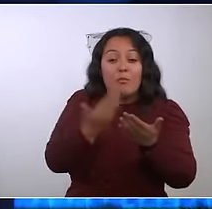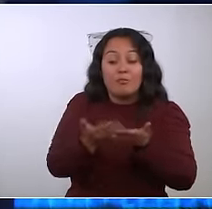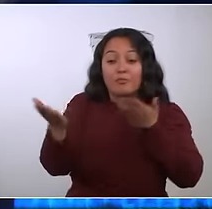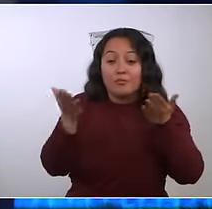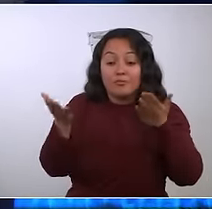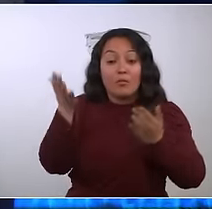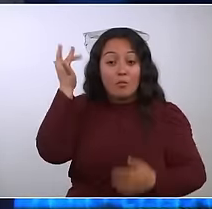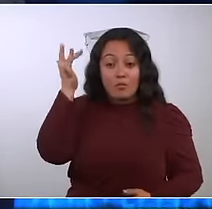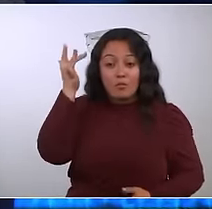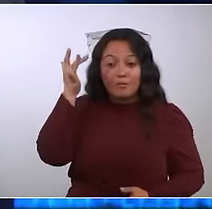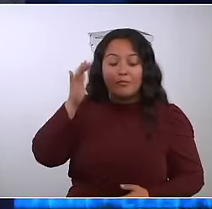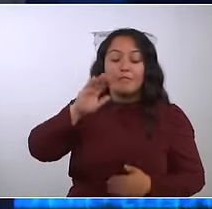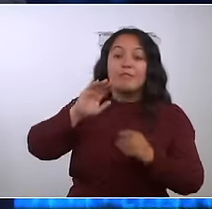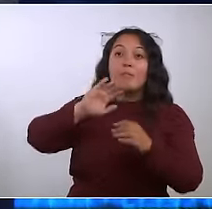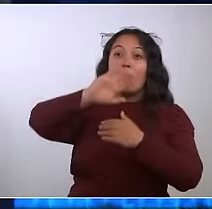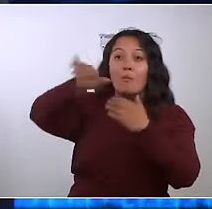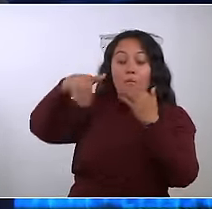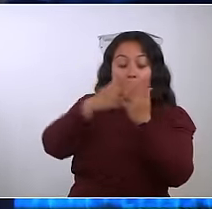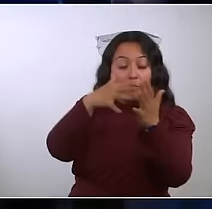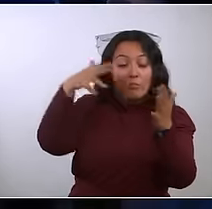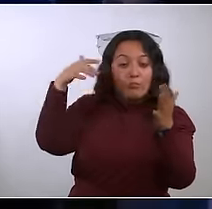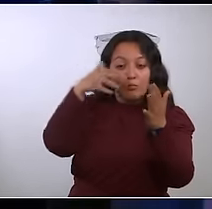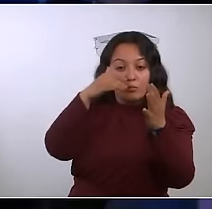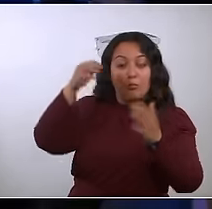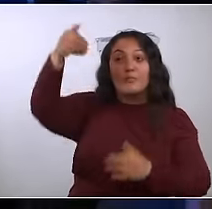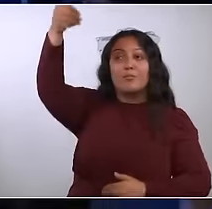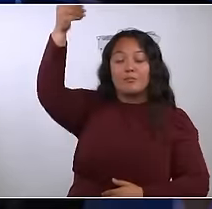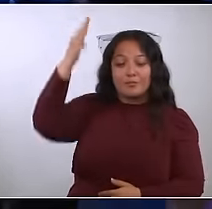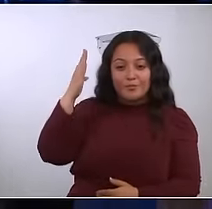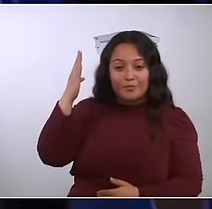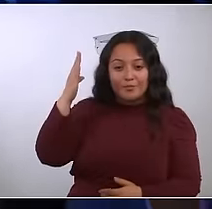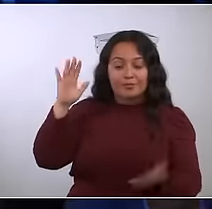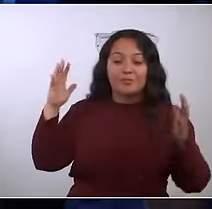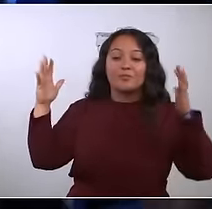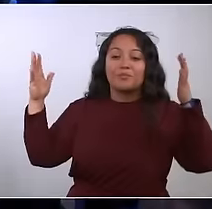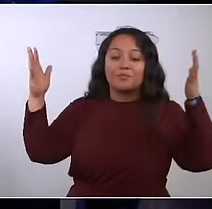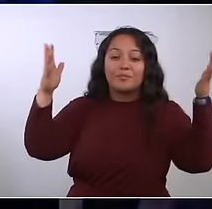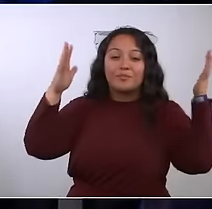gloria a Dios. To give glory to God.